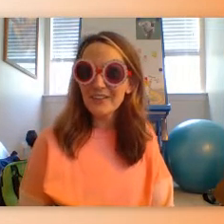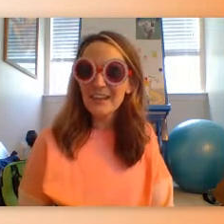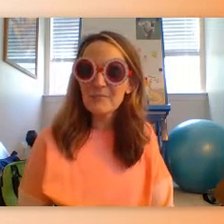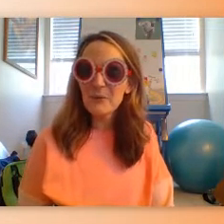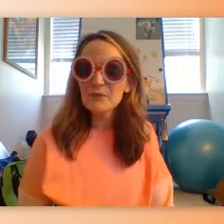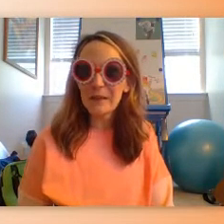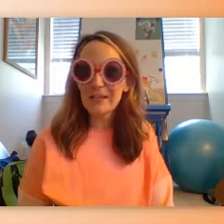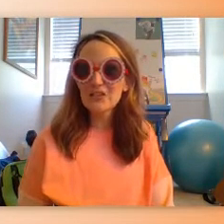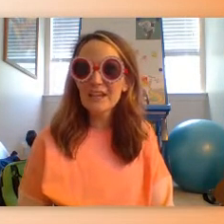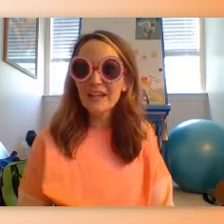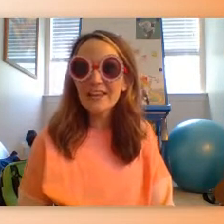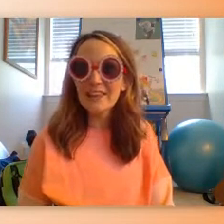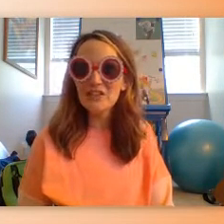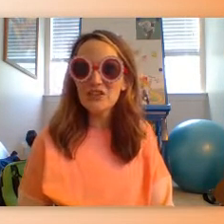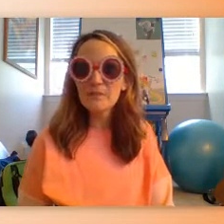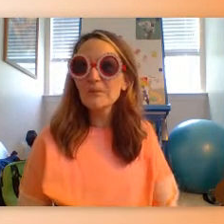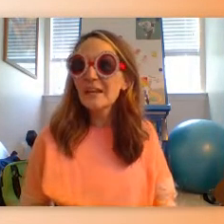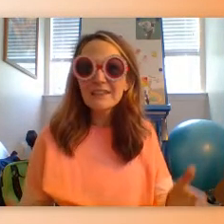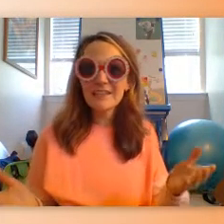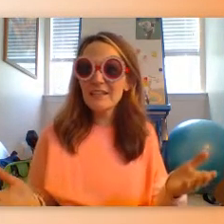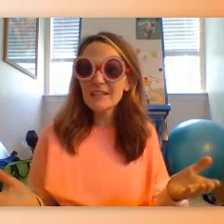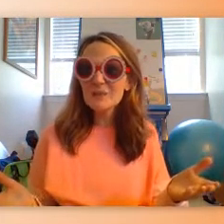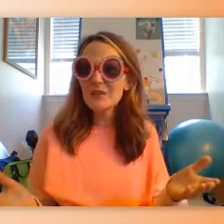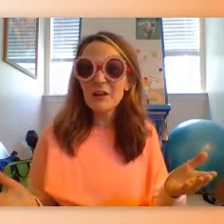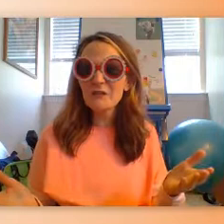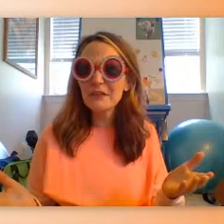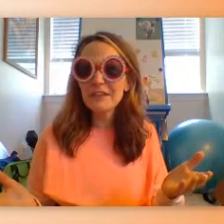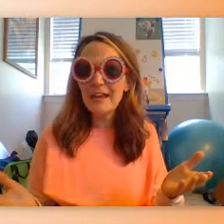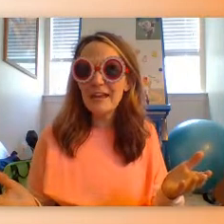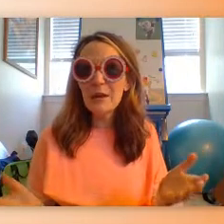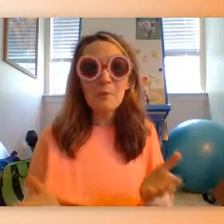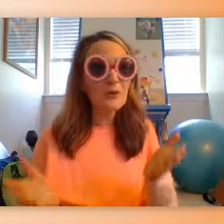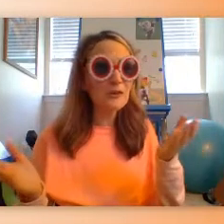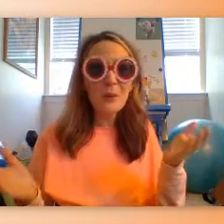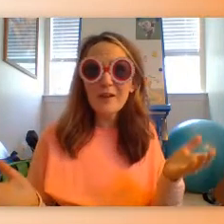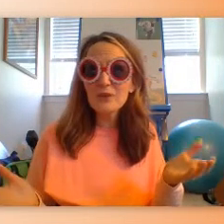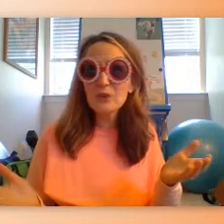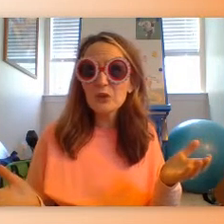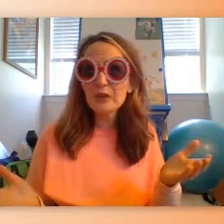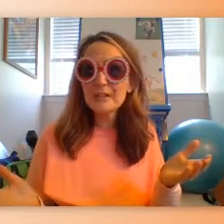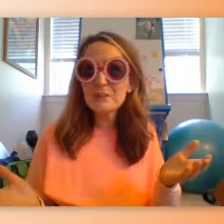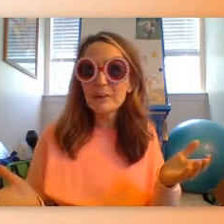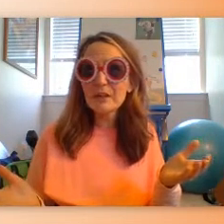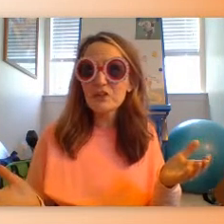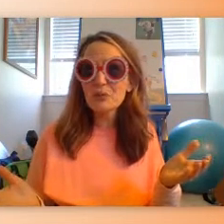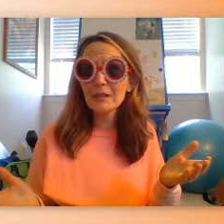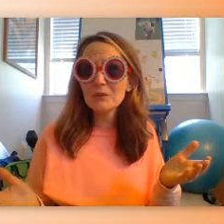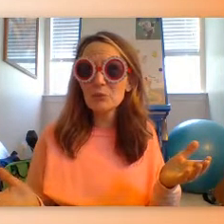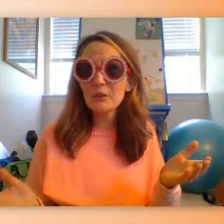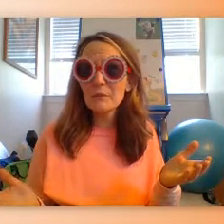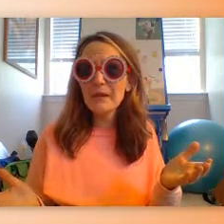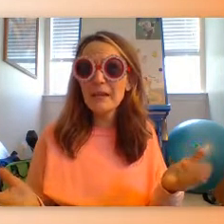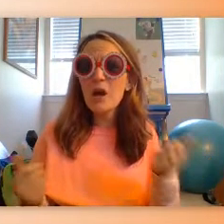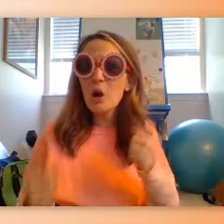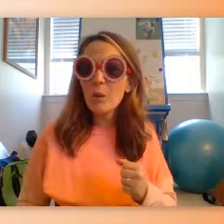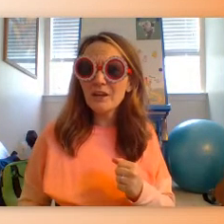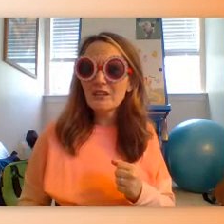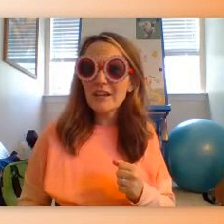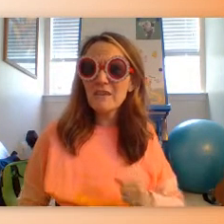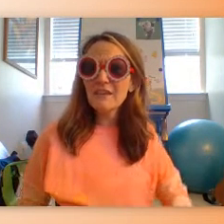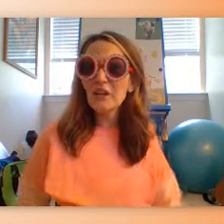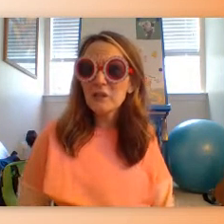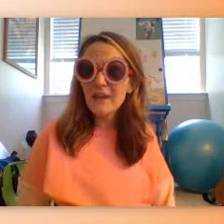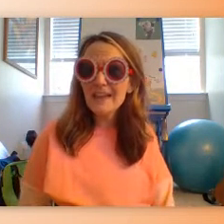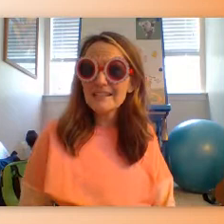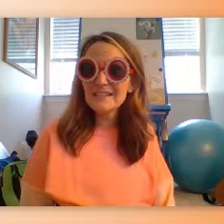about counting in both Spanish and English. Listen, this was a lot of fun today, but if you have a story in Spanish you would like to read me, why don't